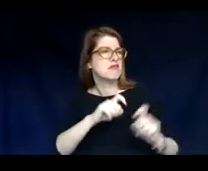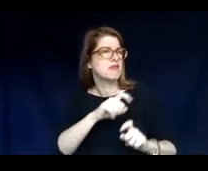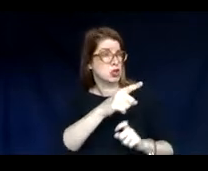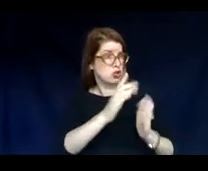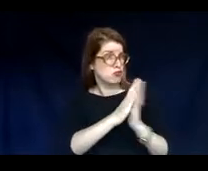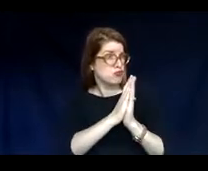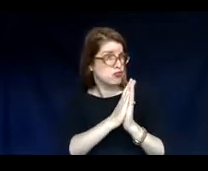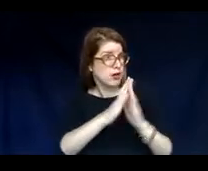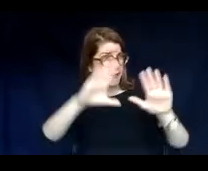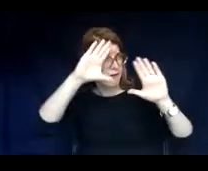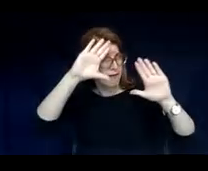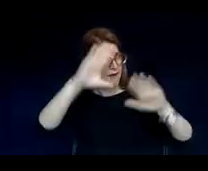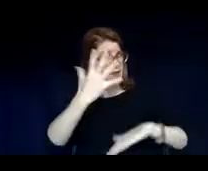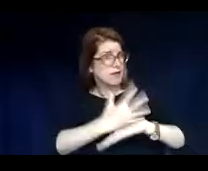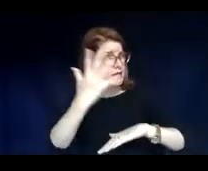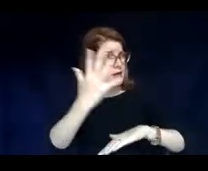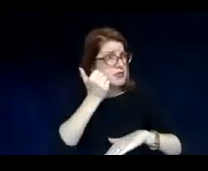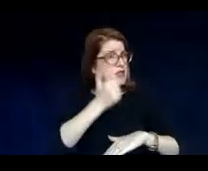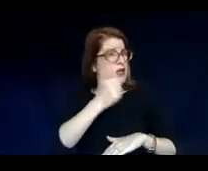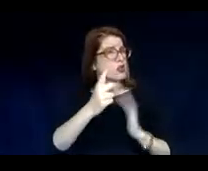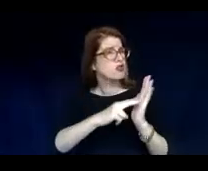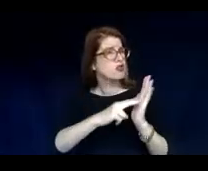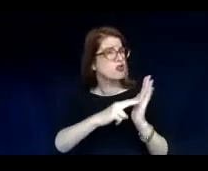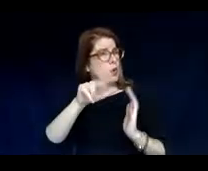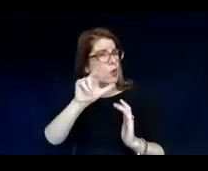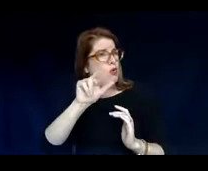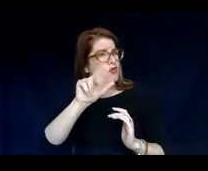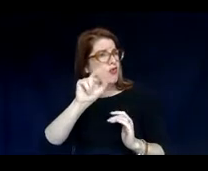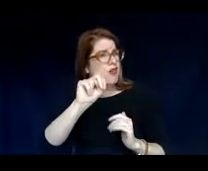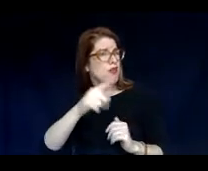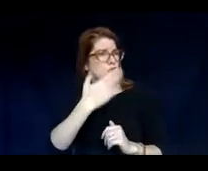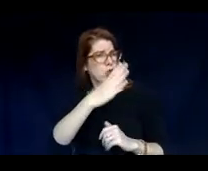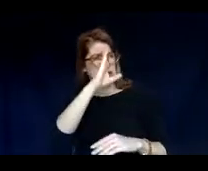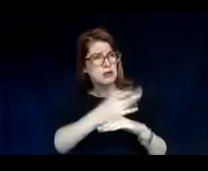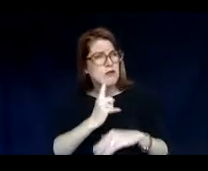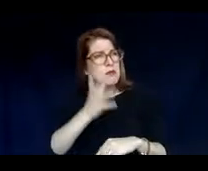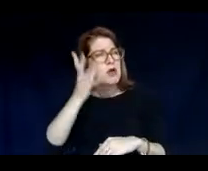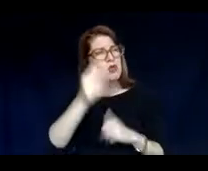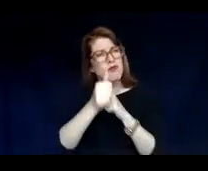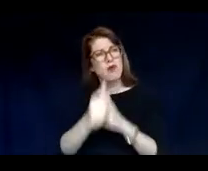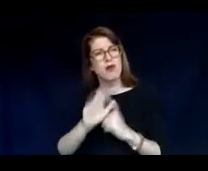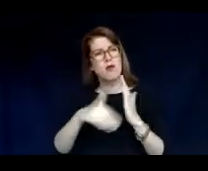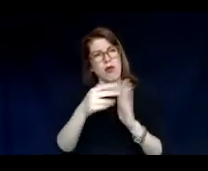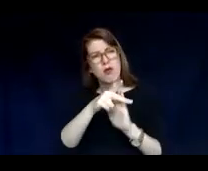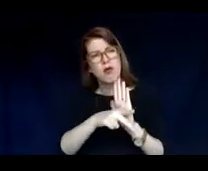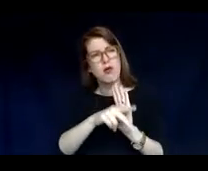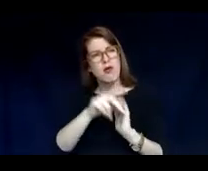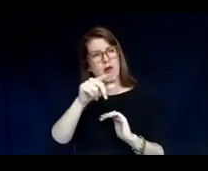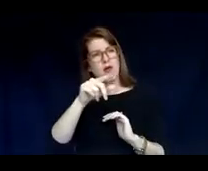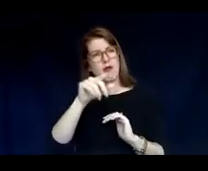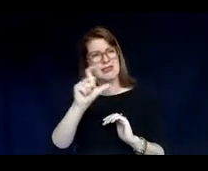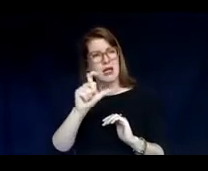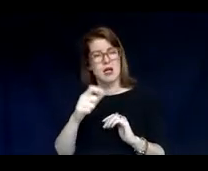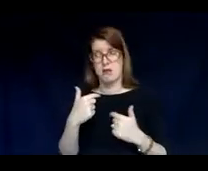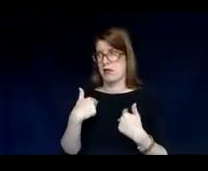five times a day? Was I reading the Quran? Was I being a good son to my parents? Was I following all the tenets of Islam? And honestly, I didn't have good